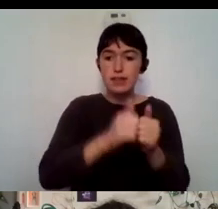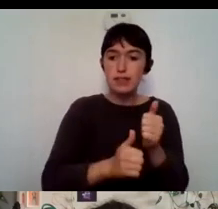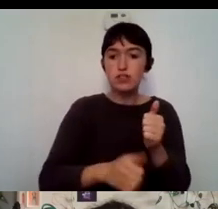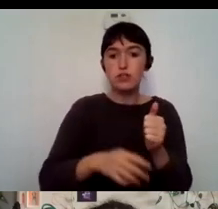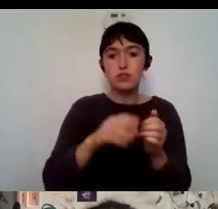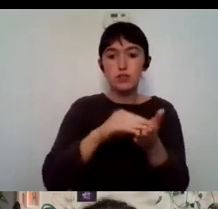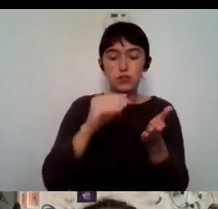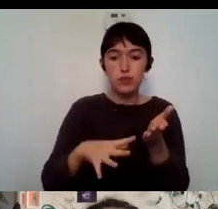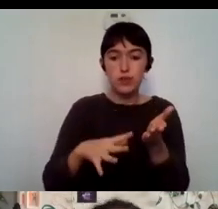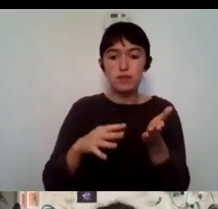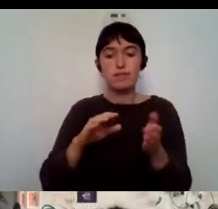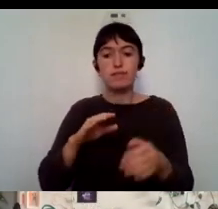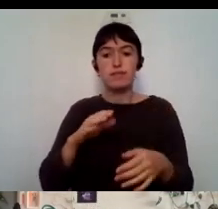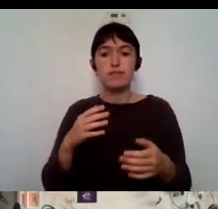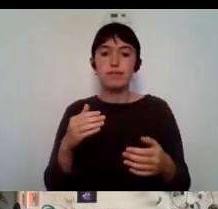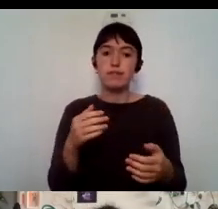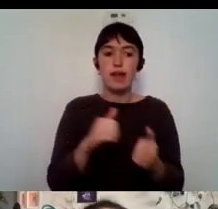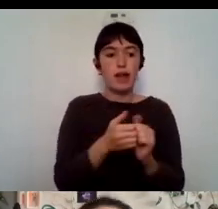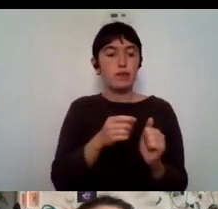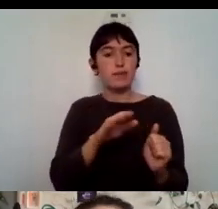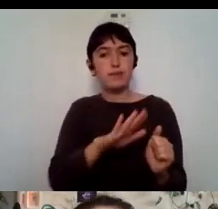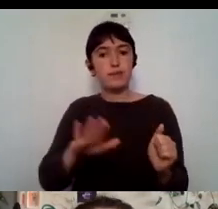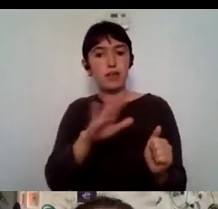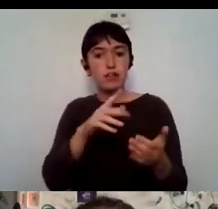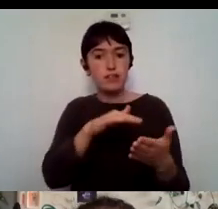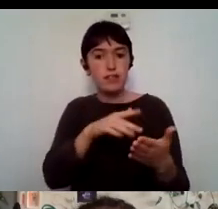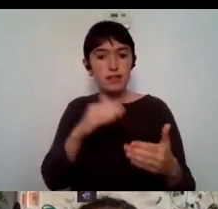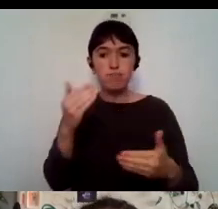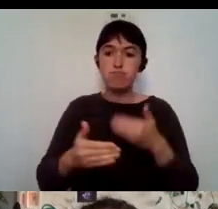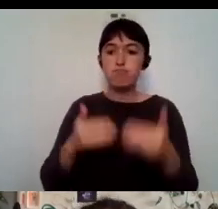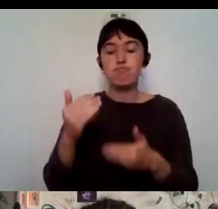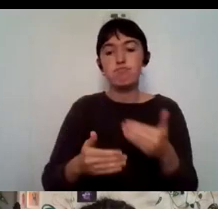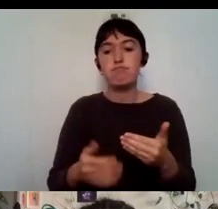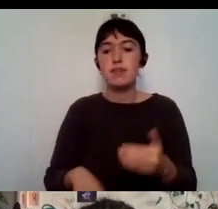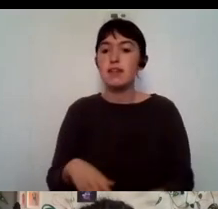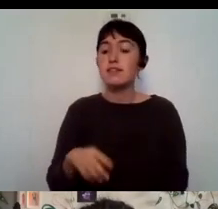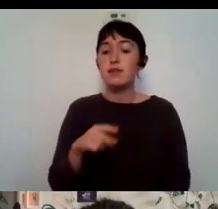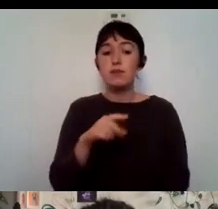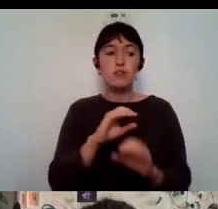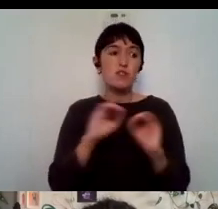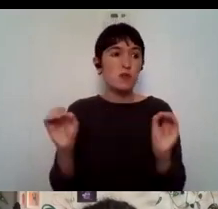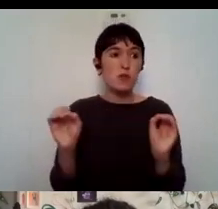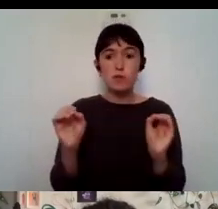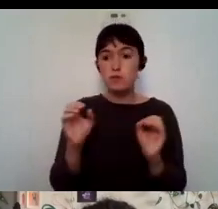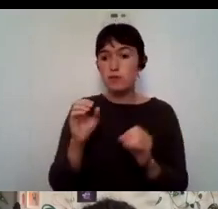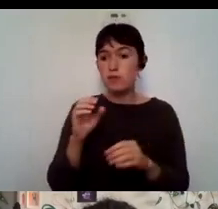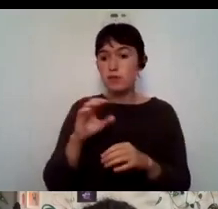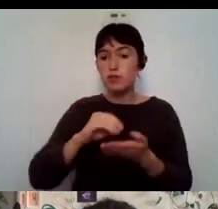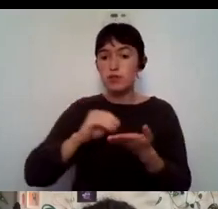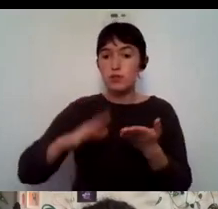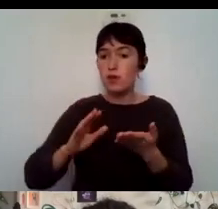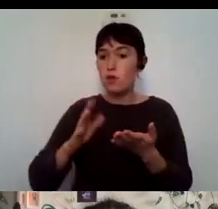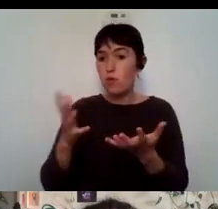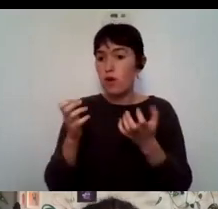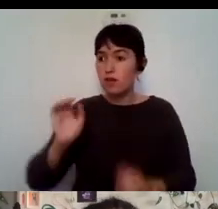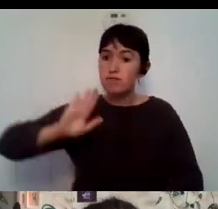dreaded. And no one wanted to go first that day. And so the students played a game of rock, paper, scissors to decide who